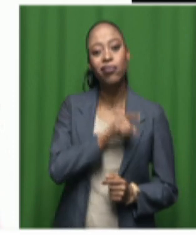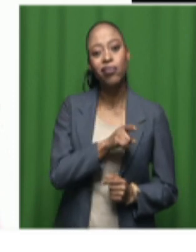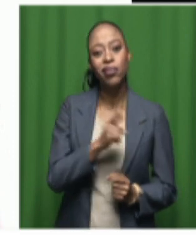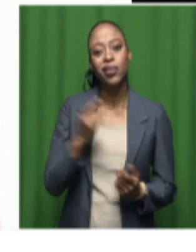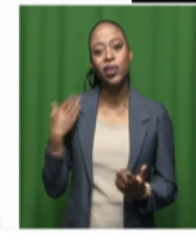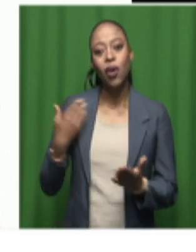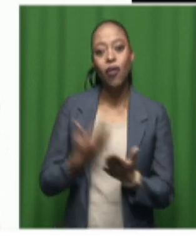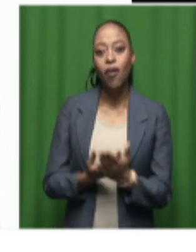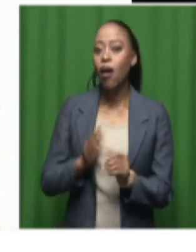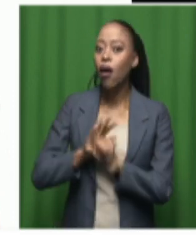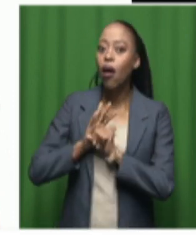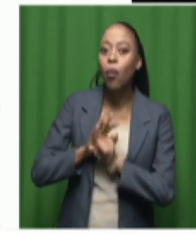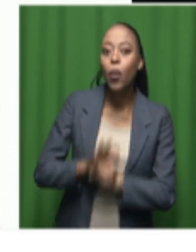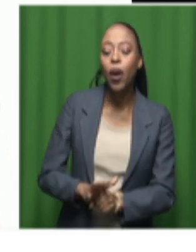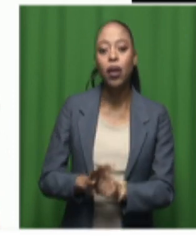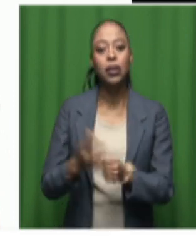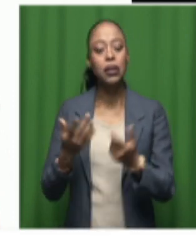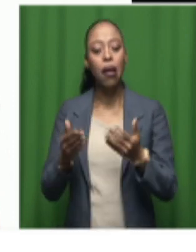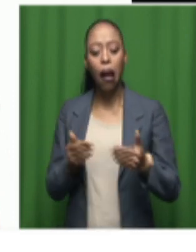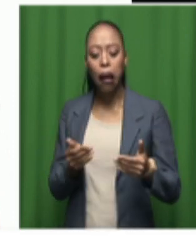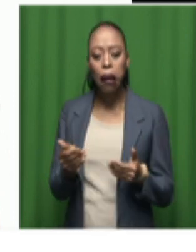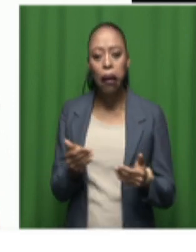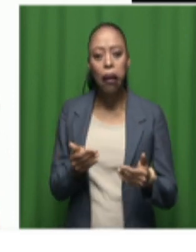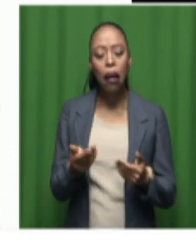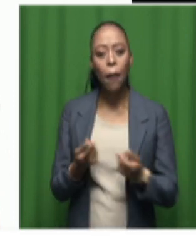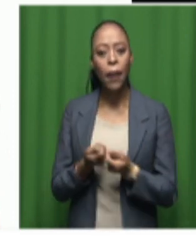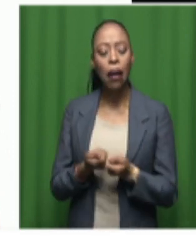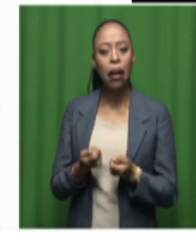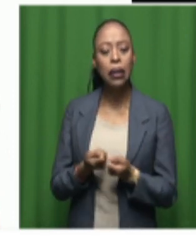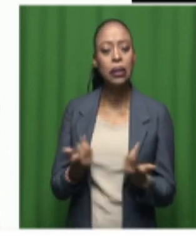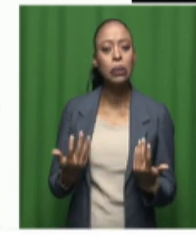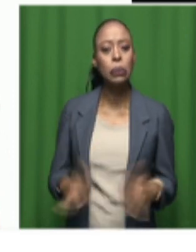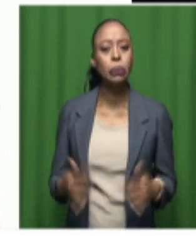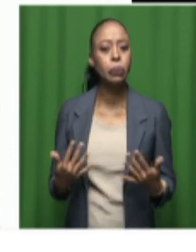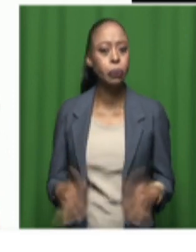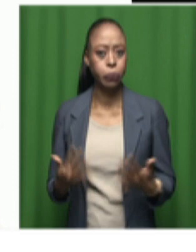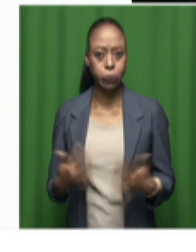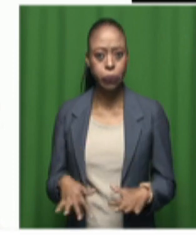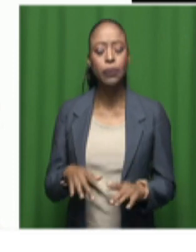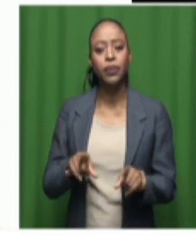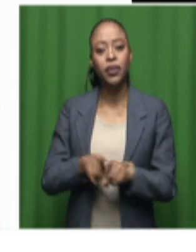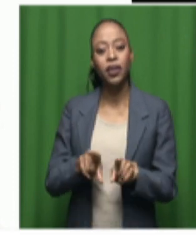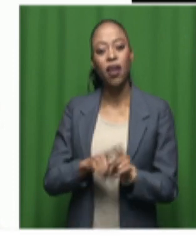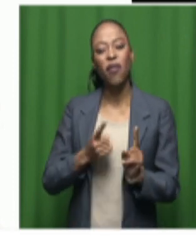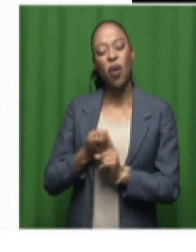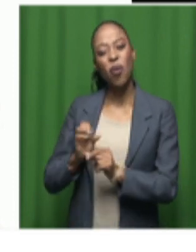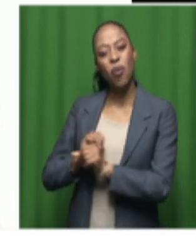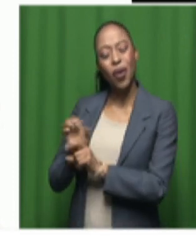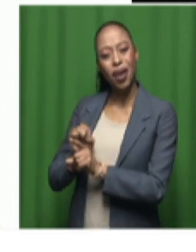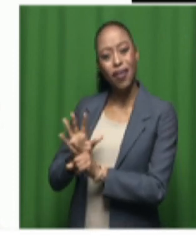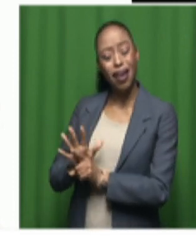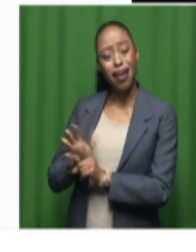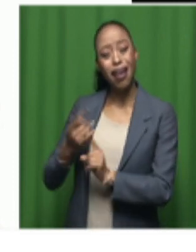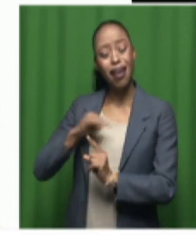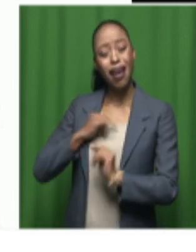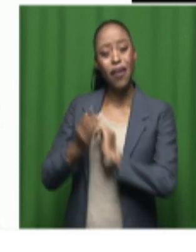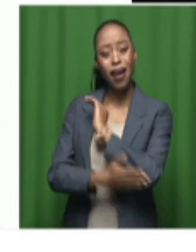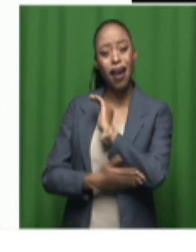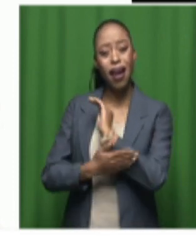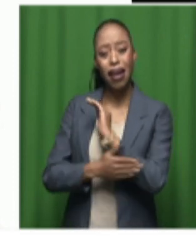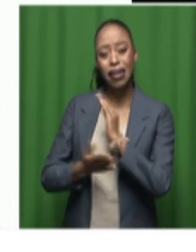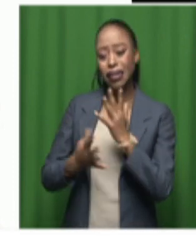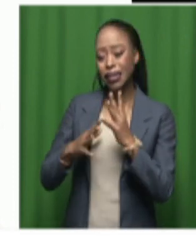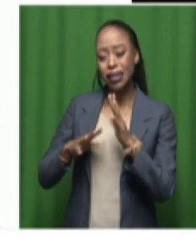been under immense financial stress, Leanne, as we all know. Coming out of COVID, our country hasn't really